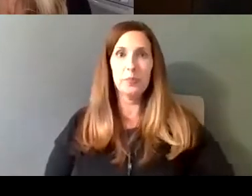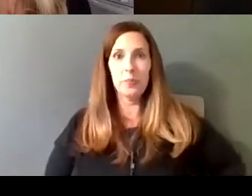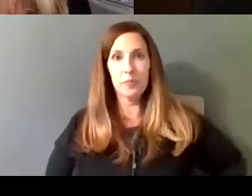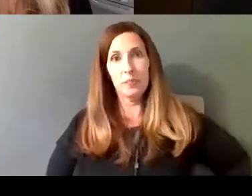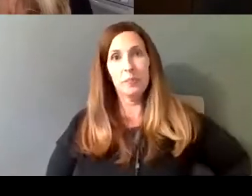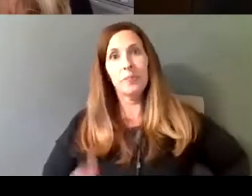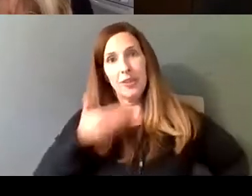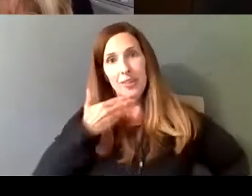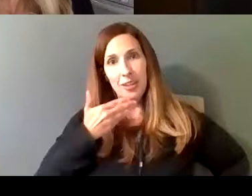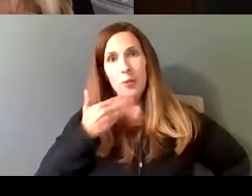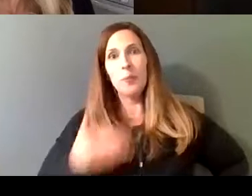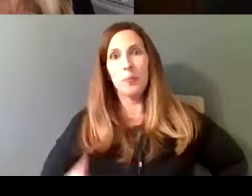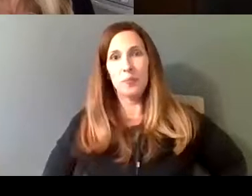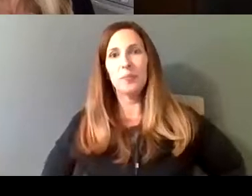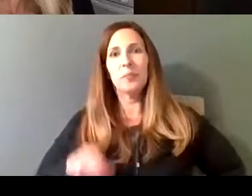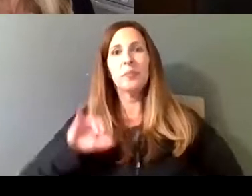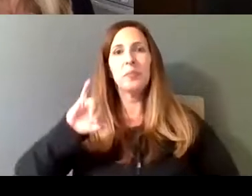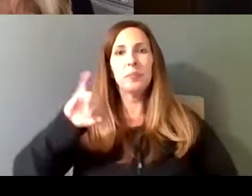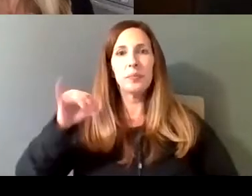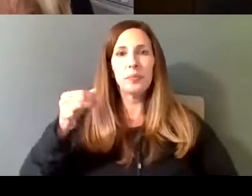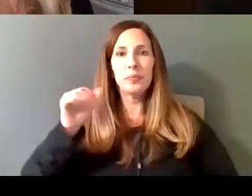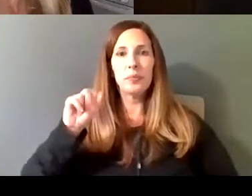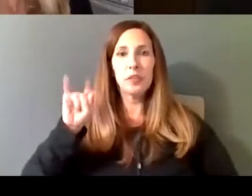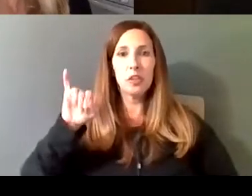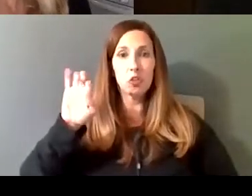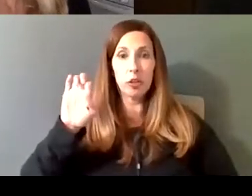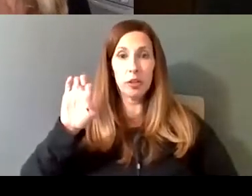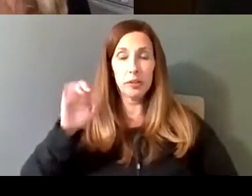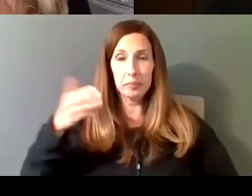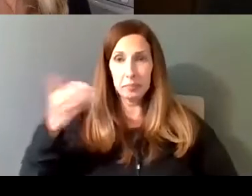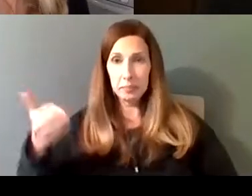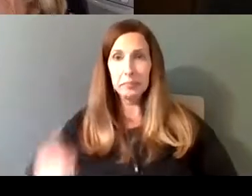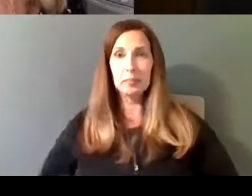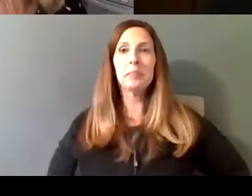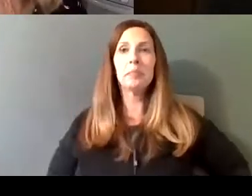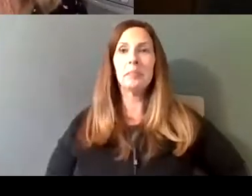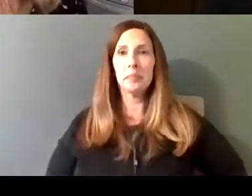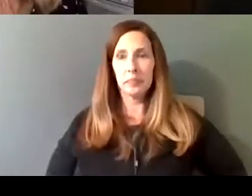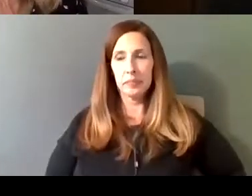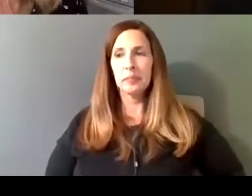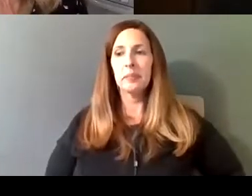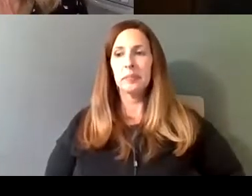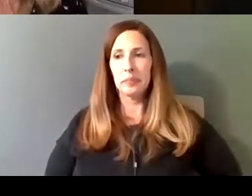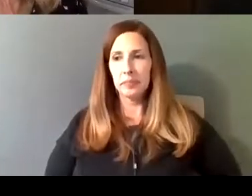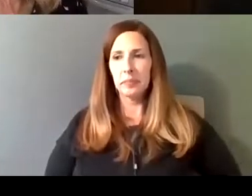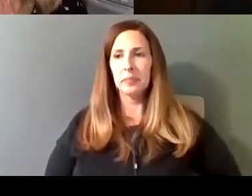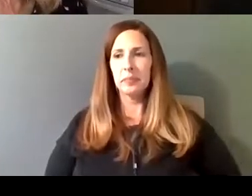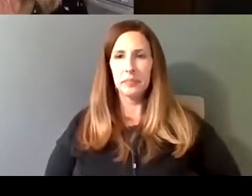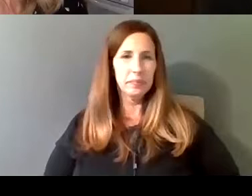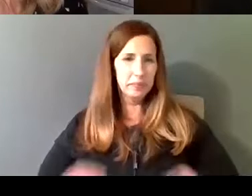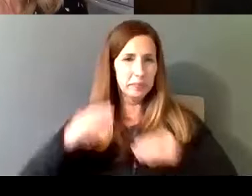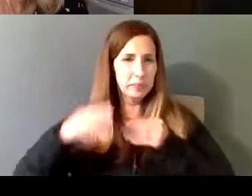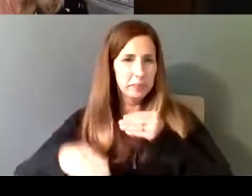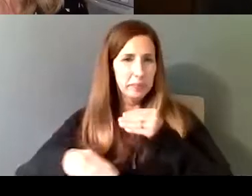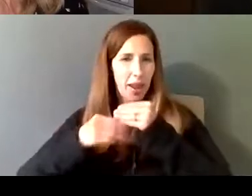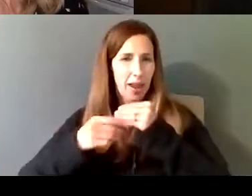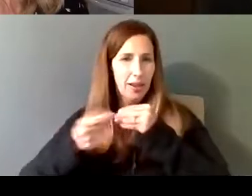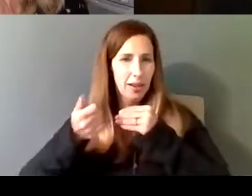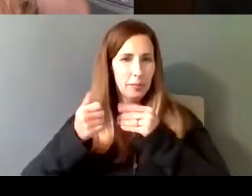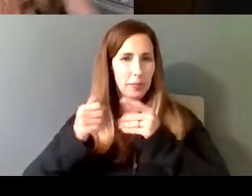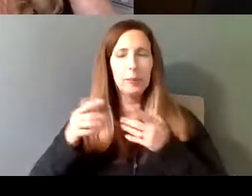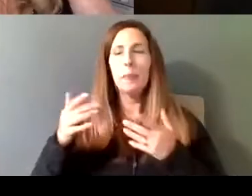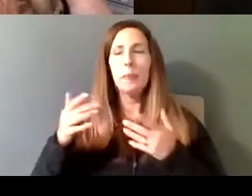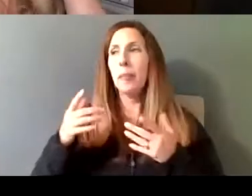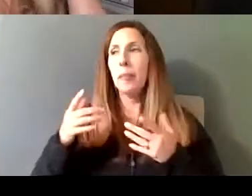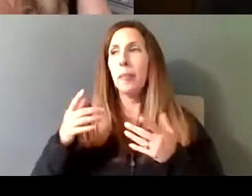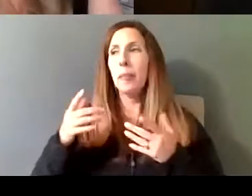Thank you. Jackie, would you like to go next? Sure. So kind of going off of what Duchess said, I mean, I think for